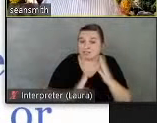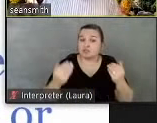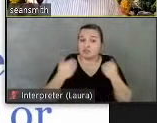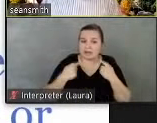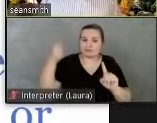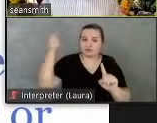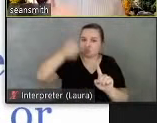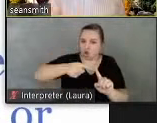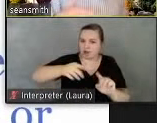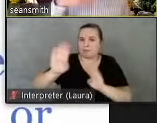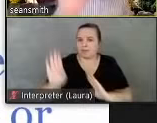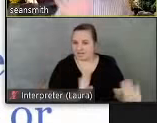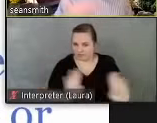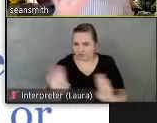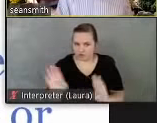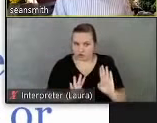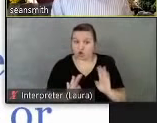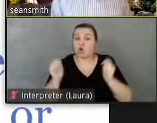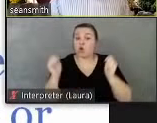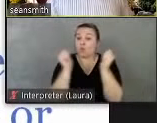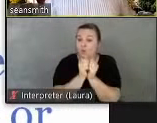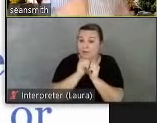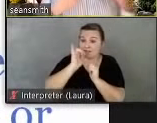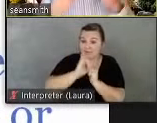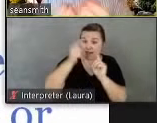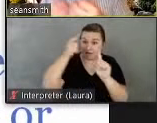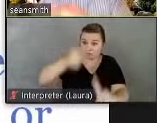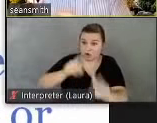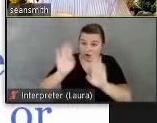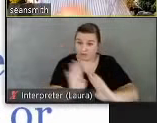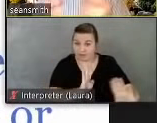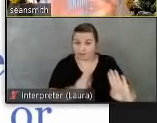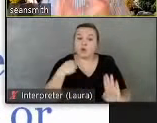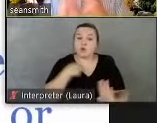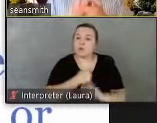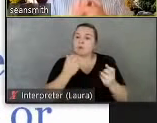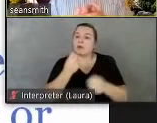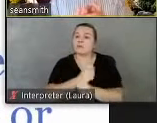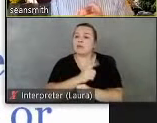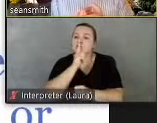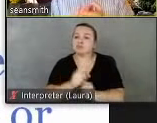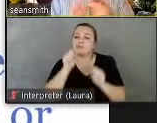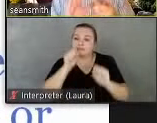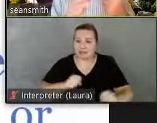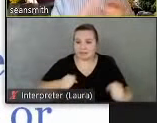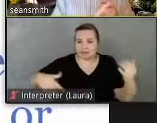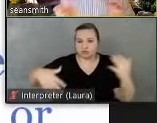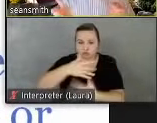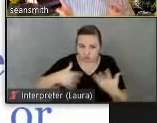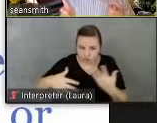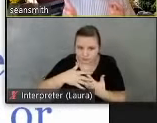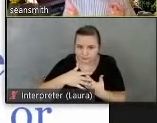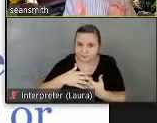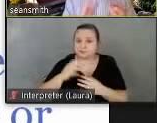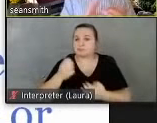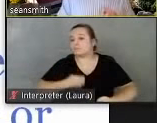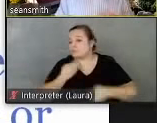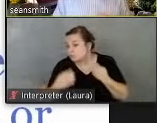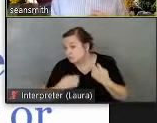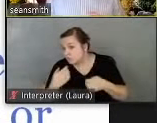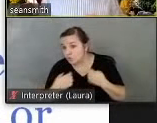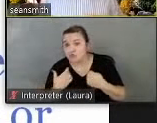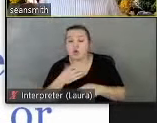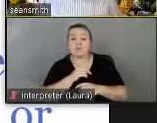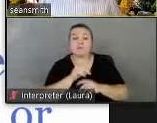right? And of course, with that targeted behavior, we want to make sure it could be the social, it could be the social emotional, of course, but it